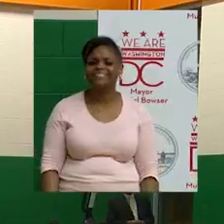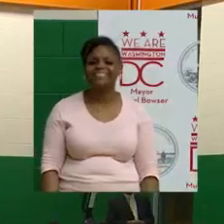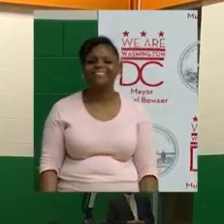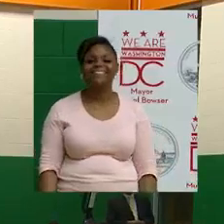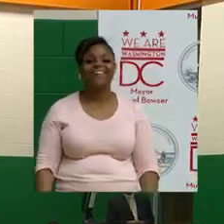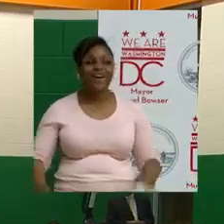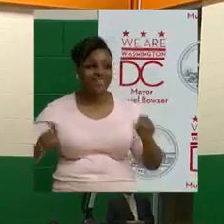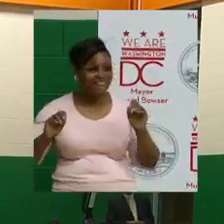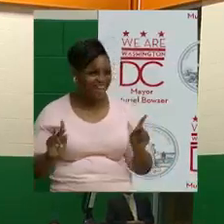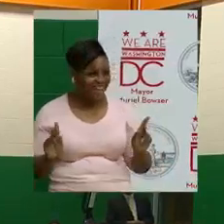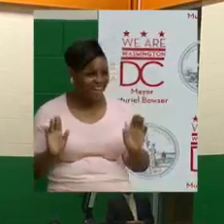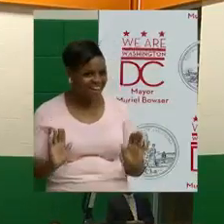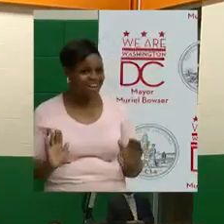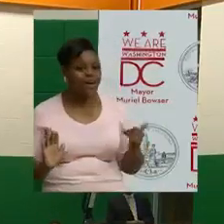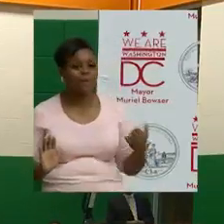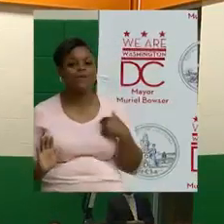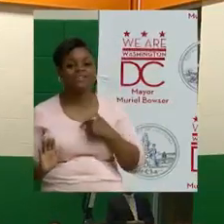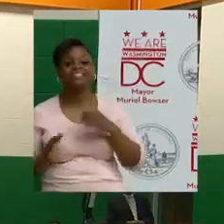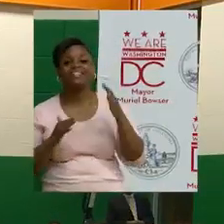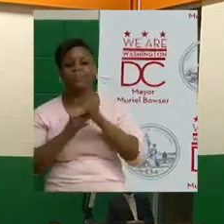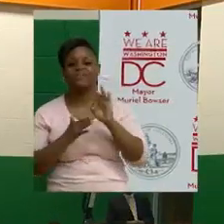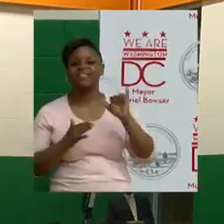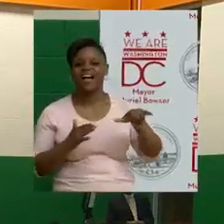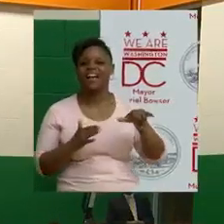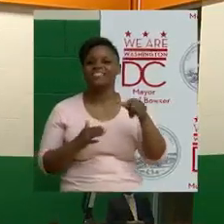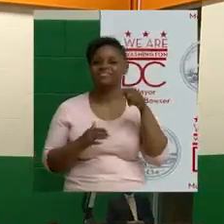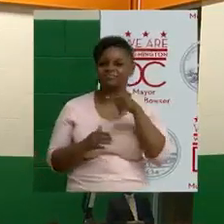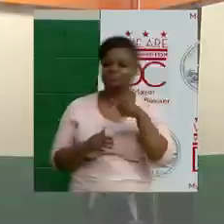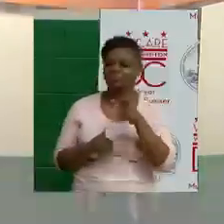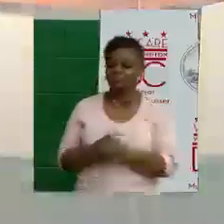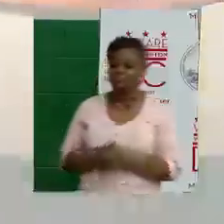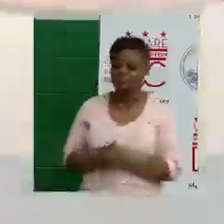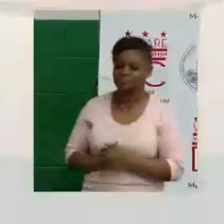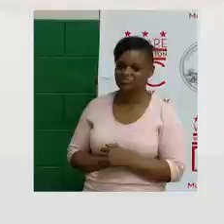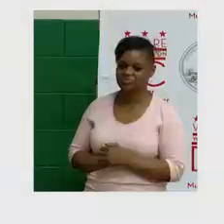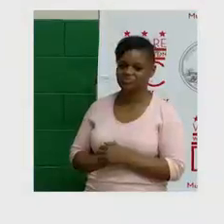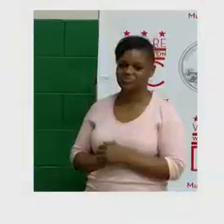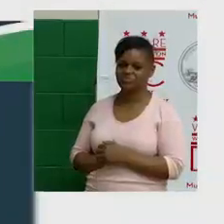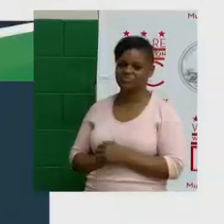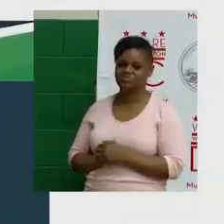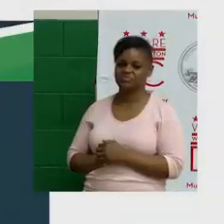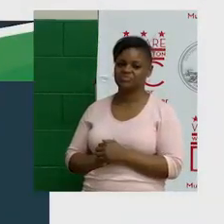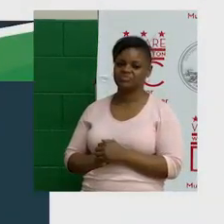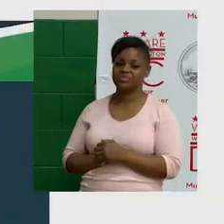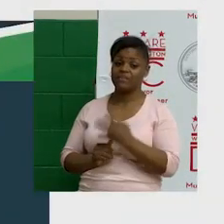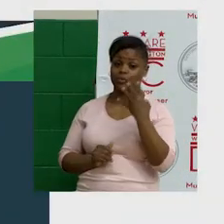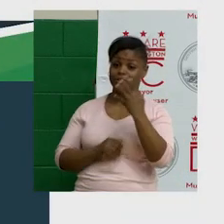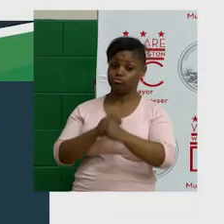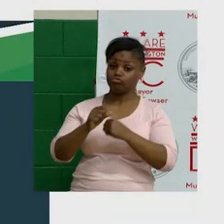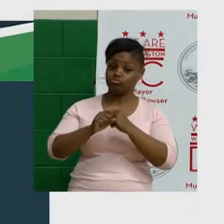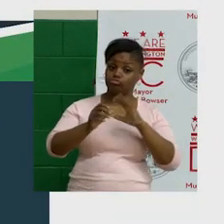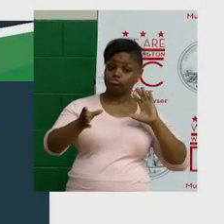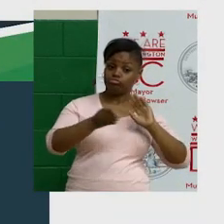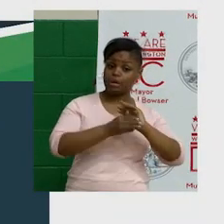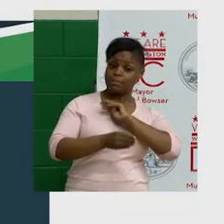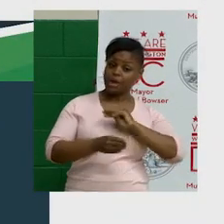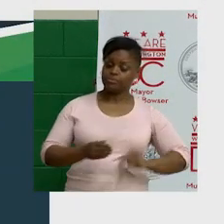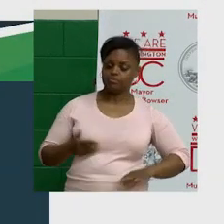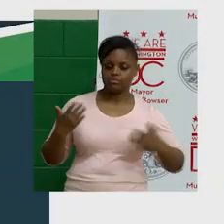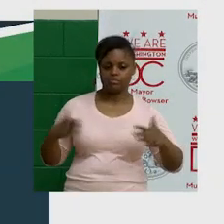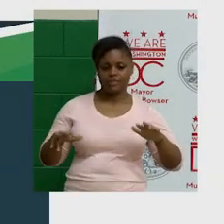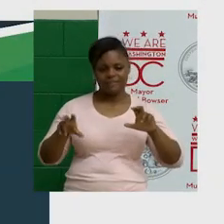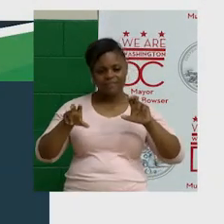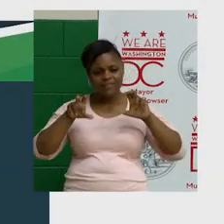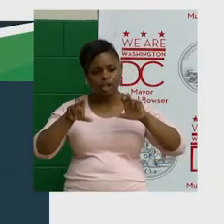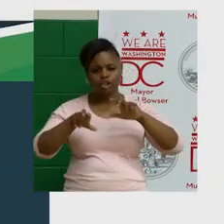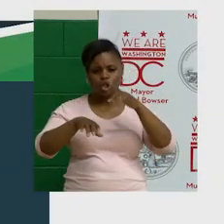Okay, that's why we're the top of the table. Over the past 4 years, the mayor has made an incredible investment in early